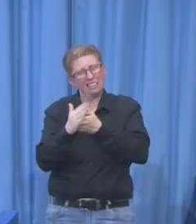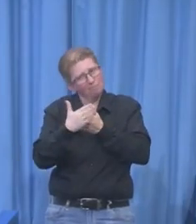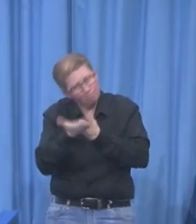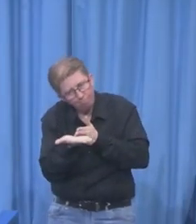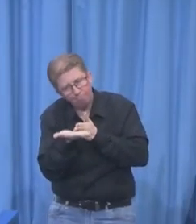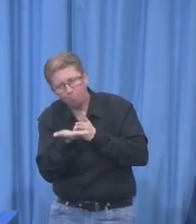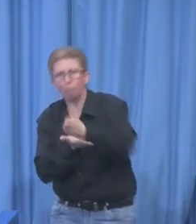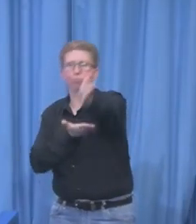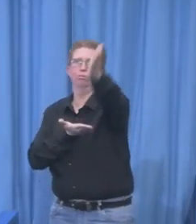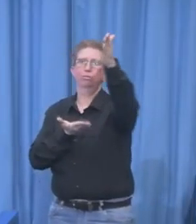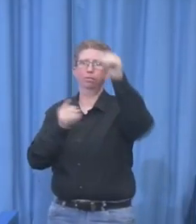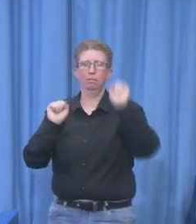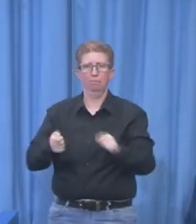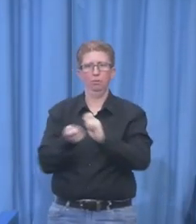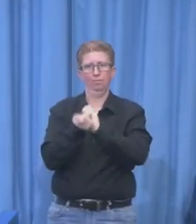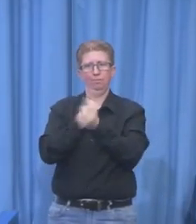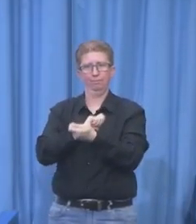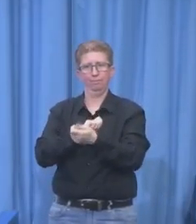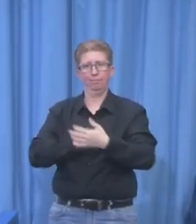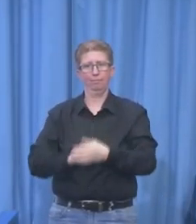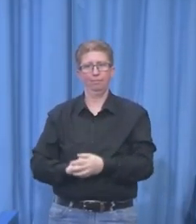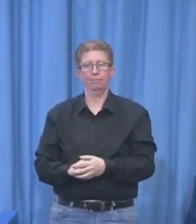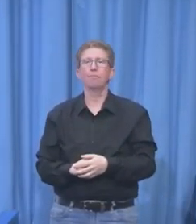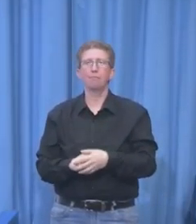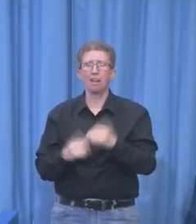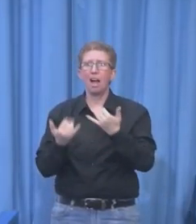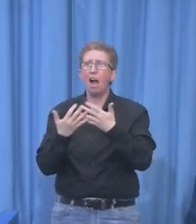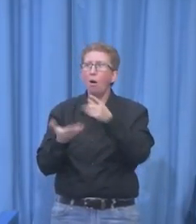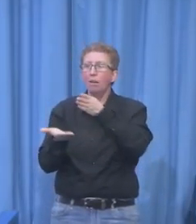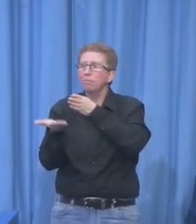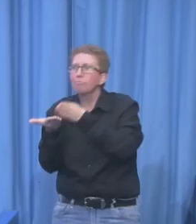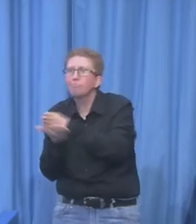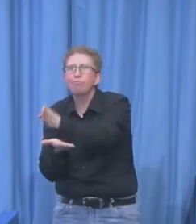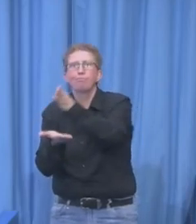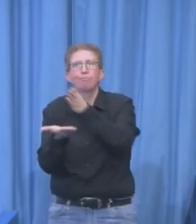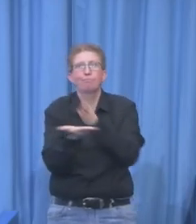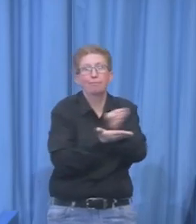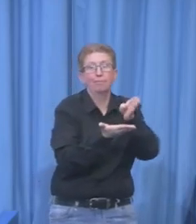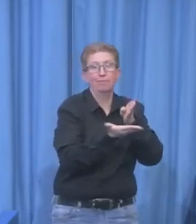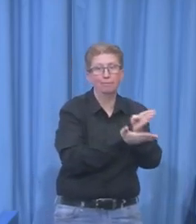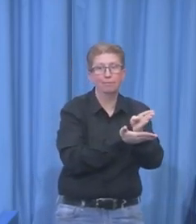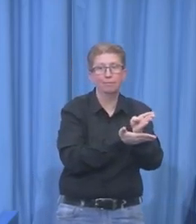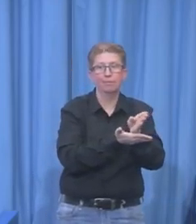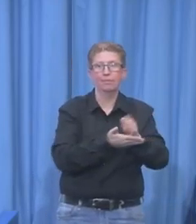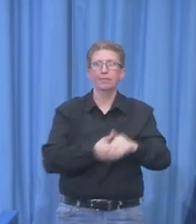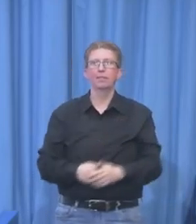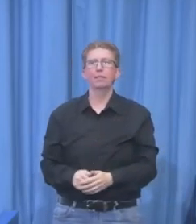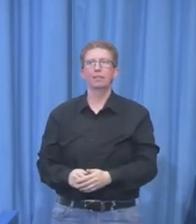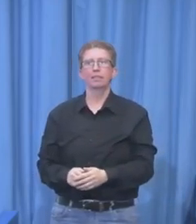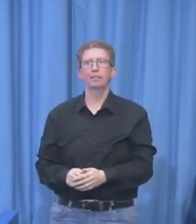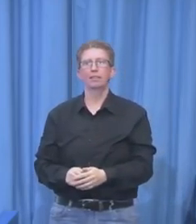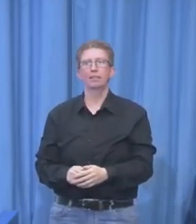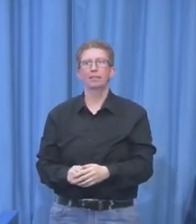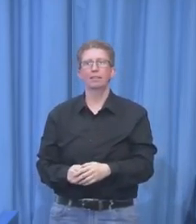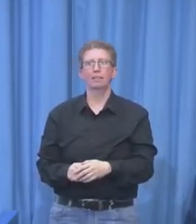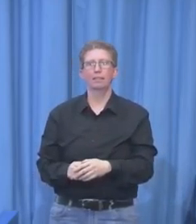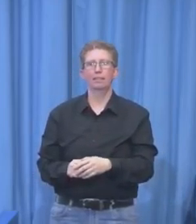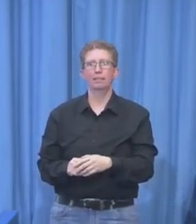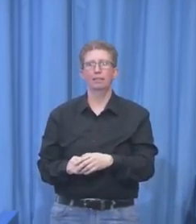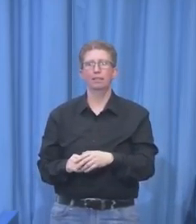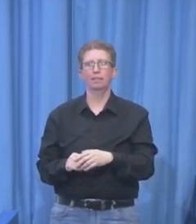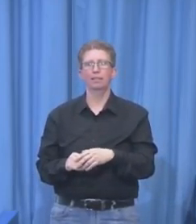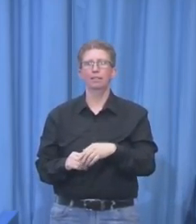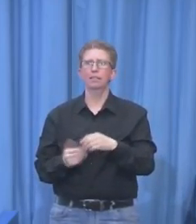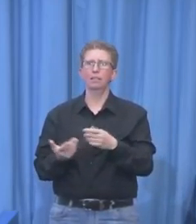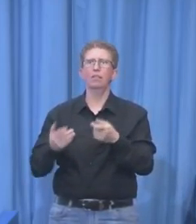accessibility. It's not easy to create accessible workspaces, and we understand that it